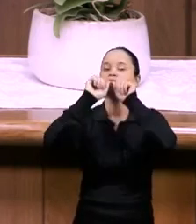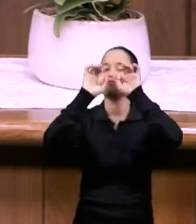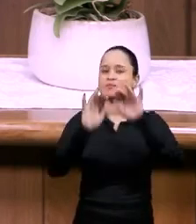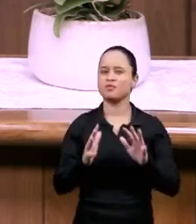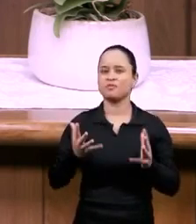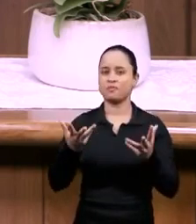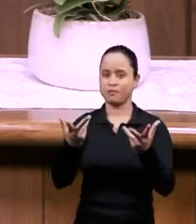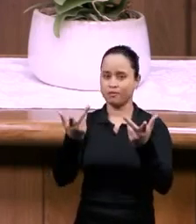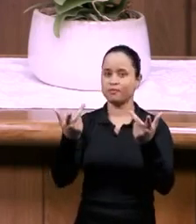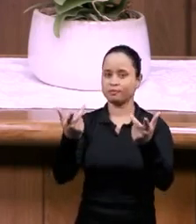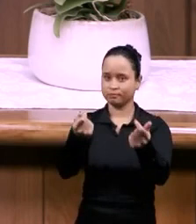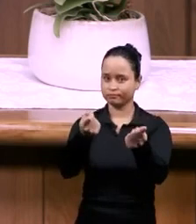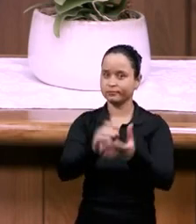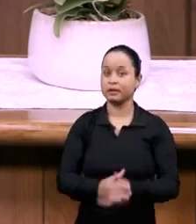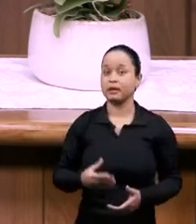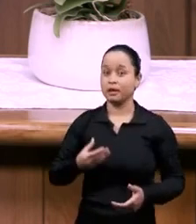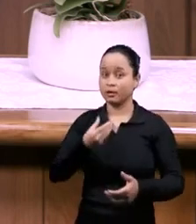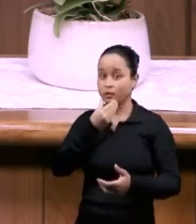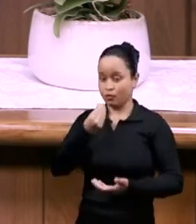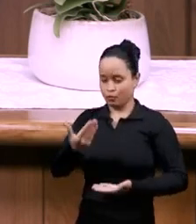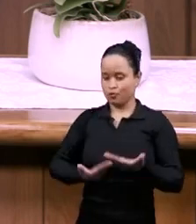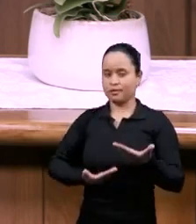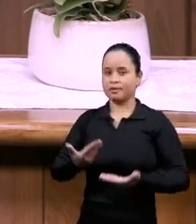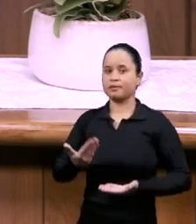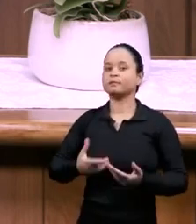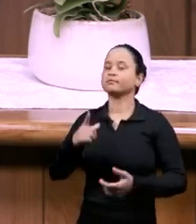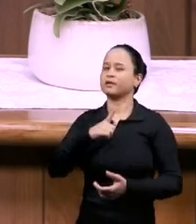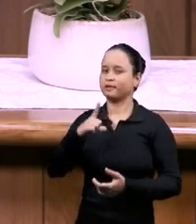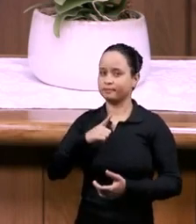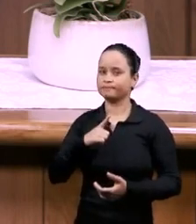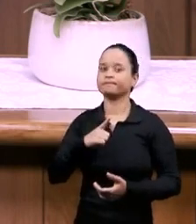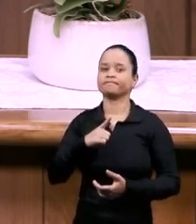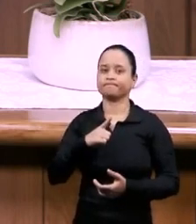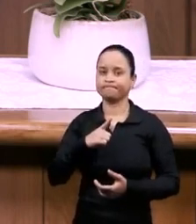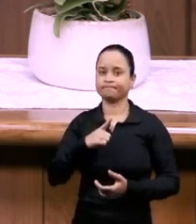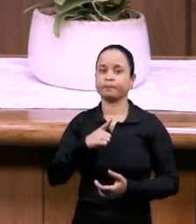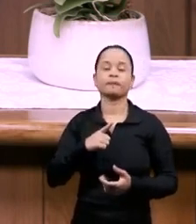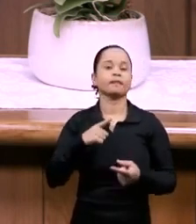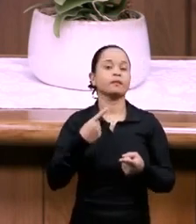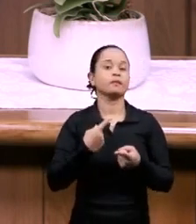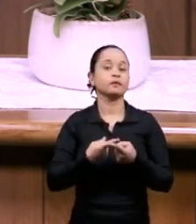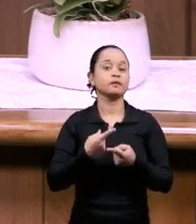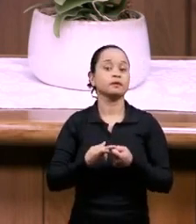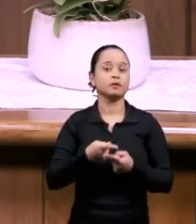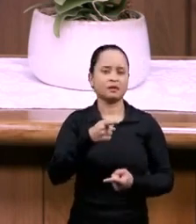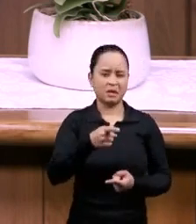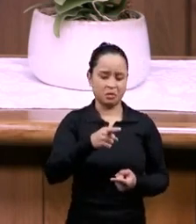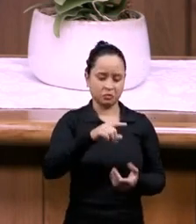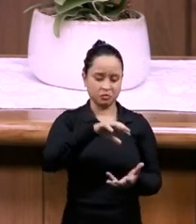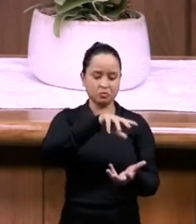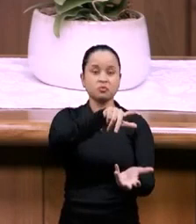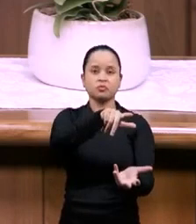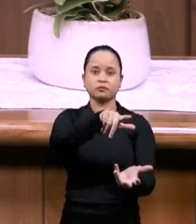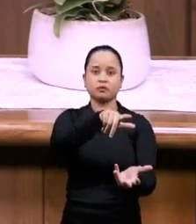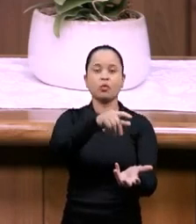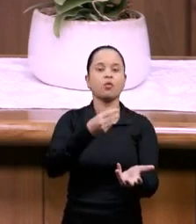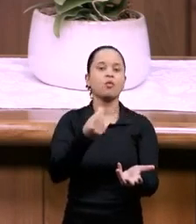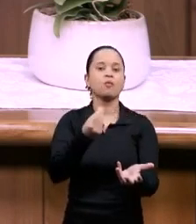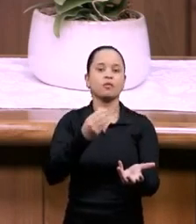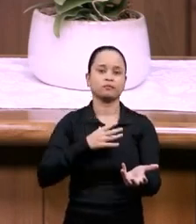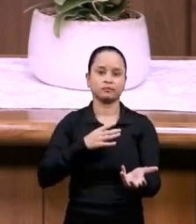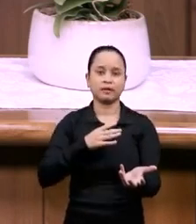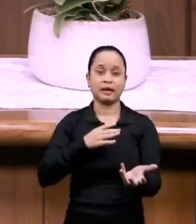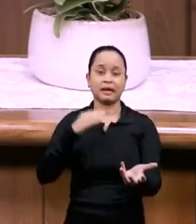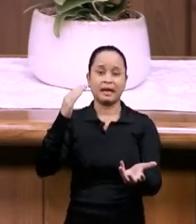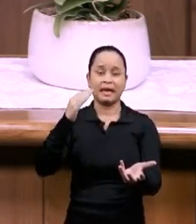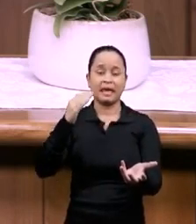the servant receives, this honor that is unequal. There's no greater honor in this world to be